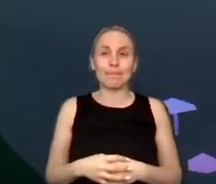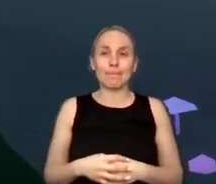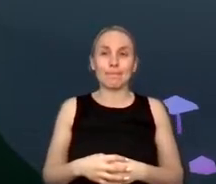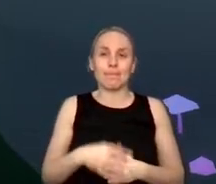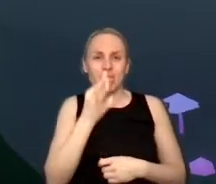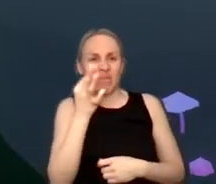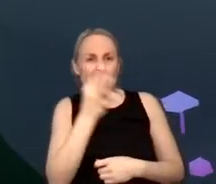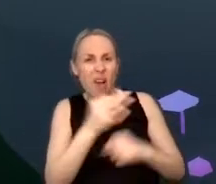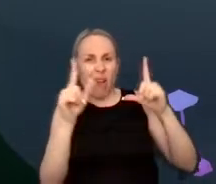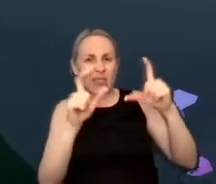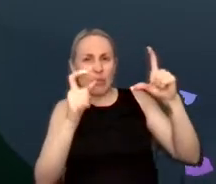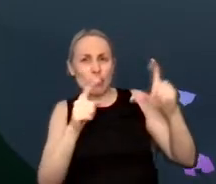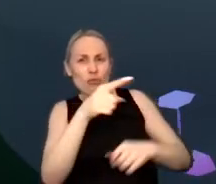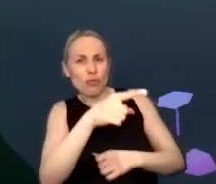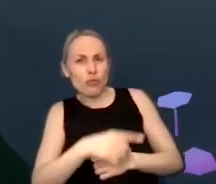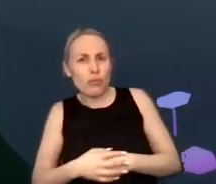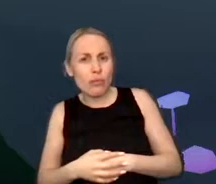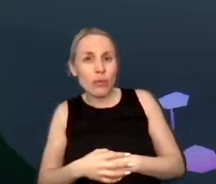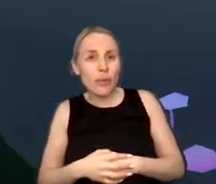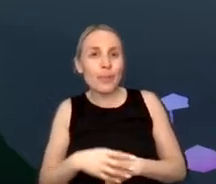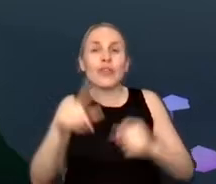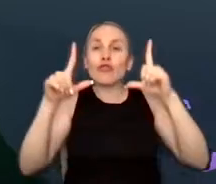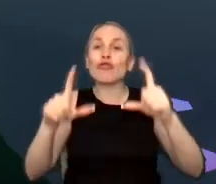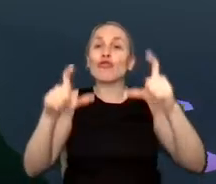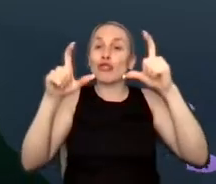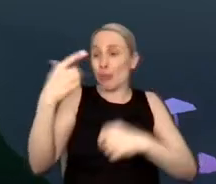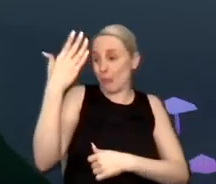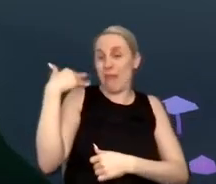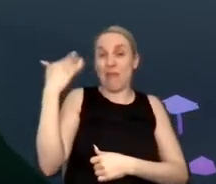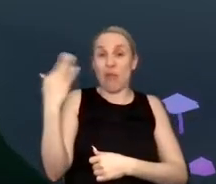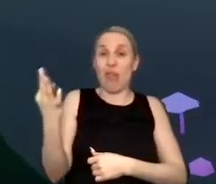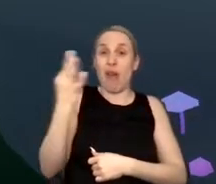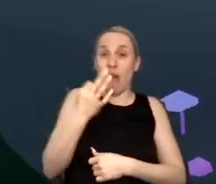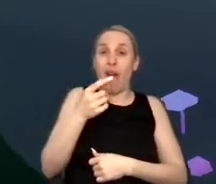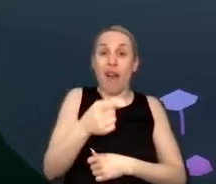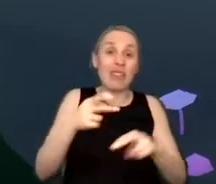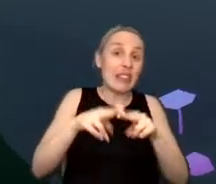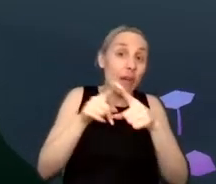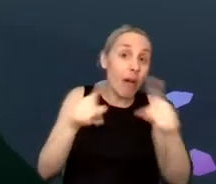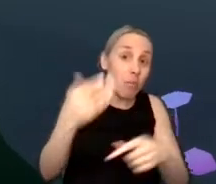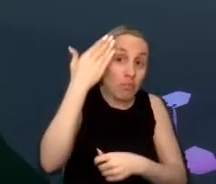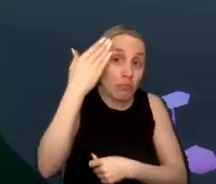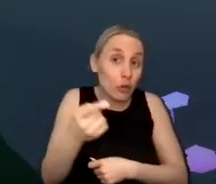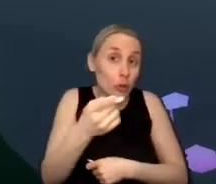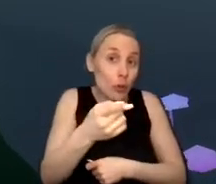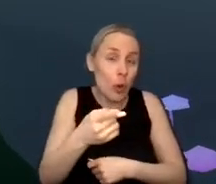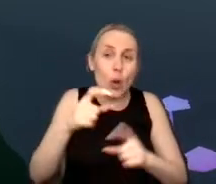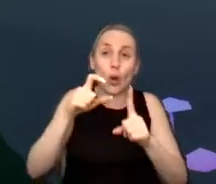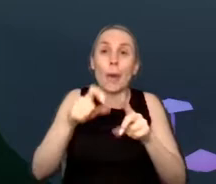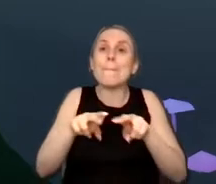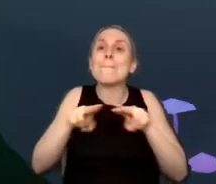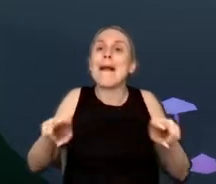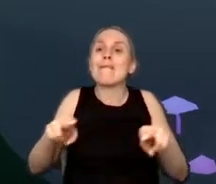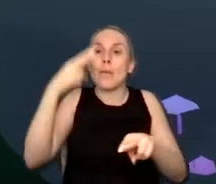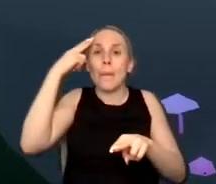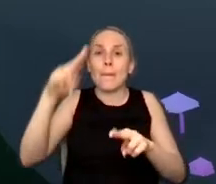it's a screenshot from the server. The orb also asked us about maybe for people who don't know how Discord is. I mean, basically the